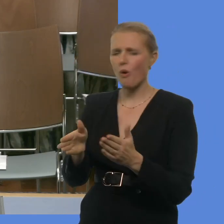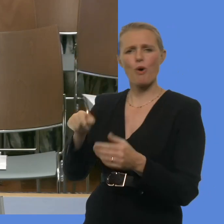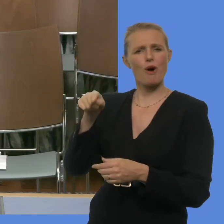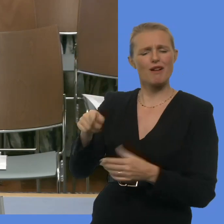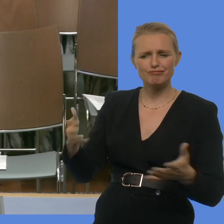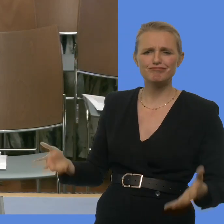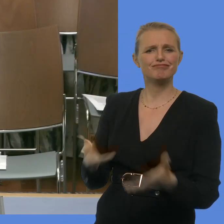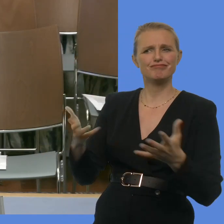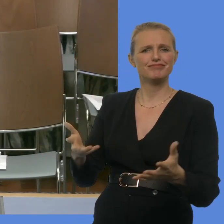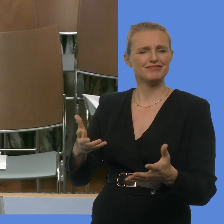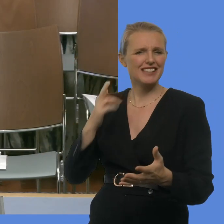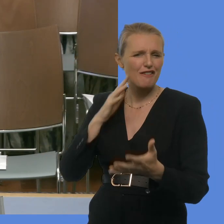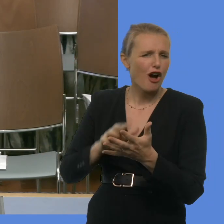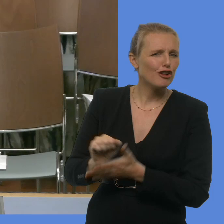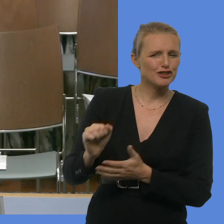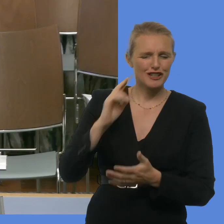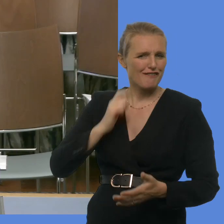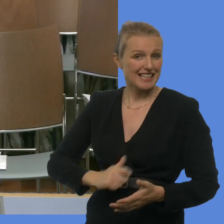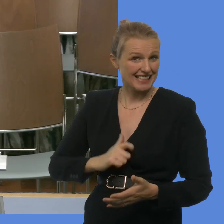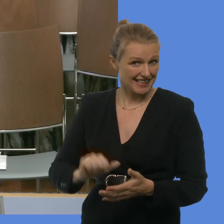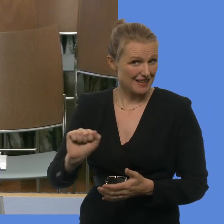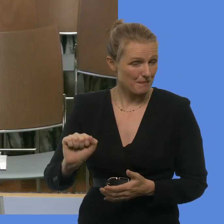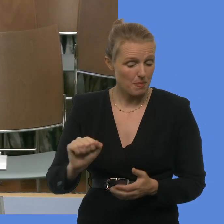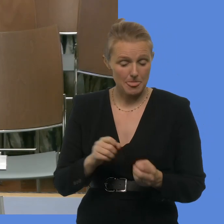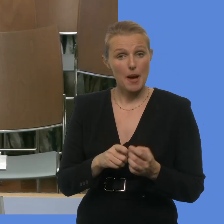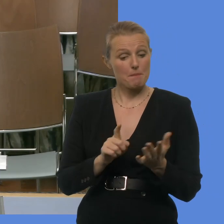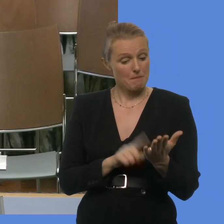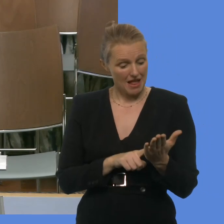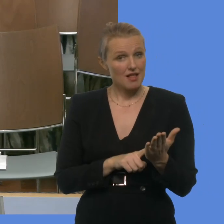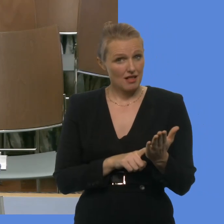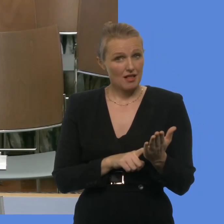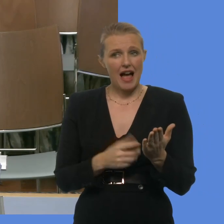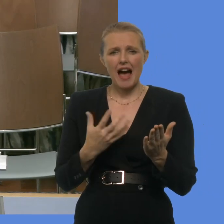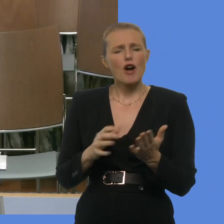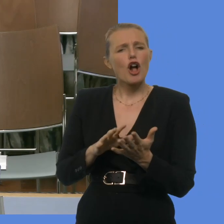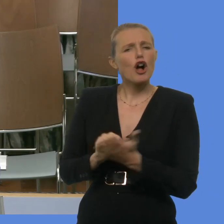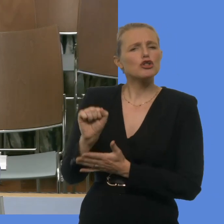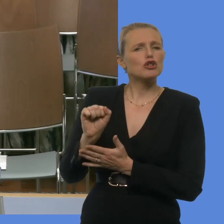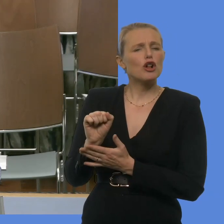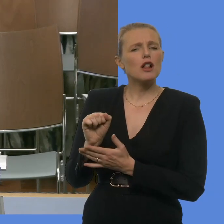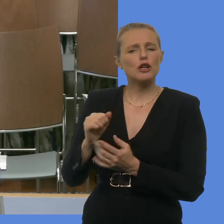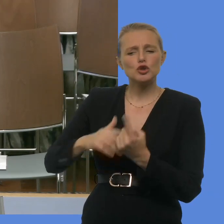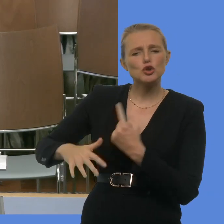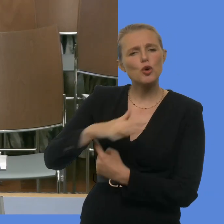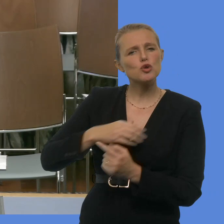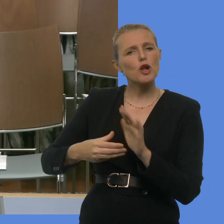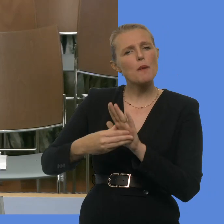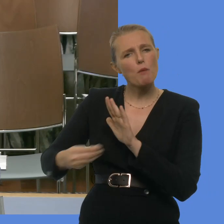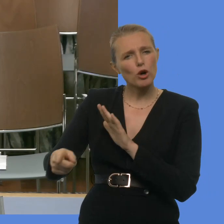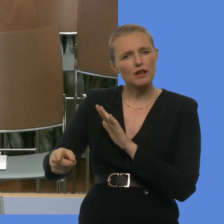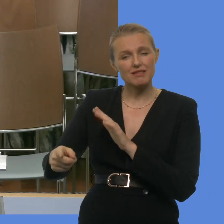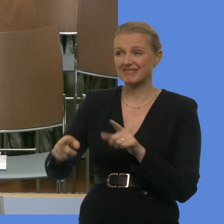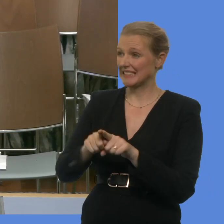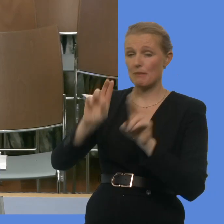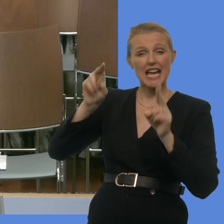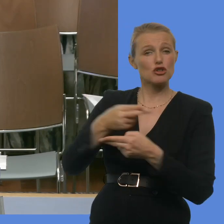the promotion of deaf culture and identity. So the bill therefore adopts a cultural and social model of deafness which aligns with